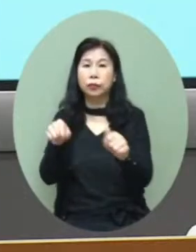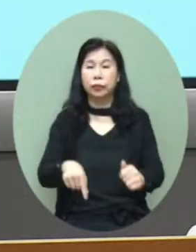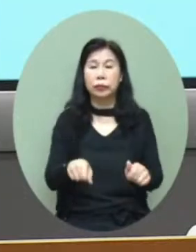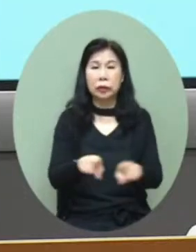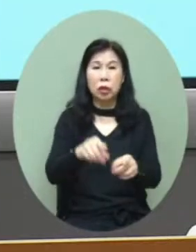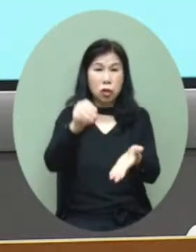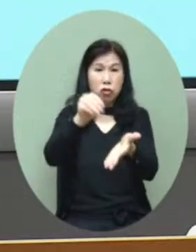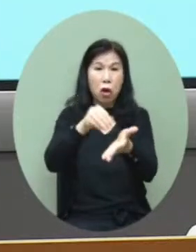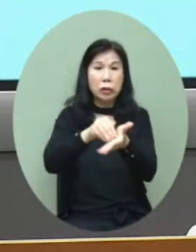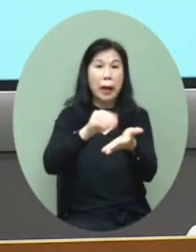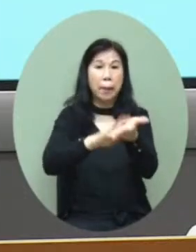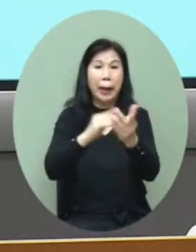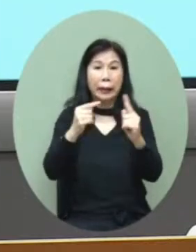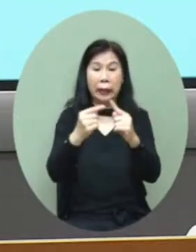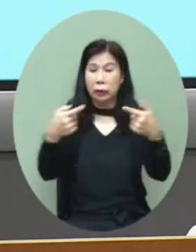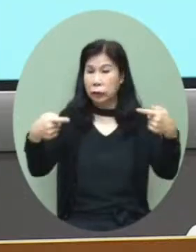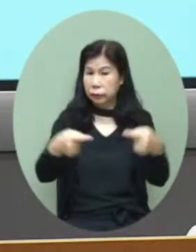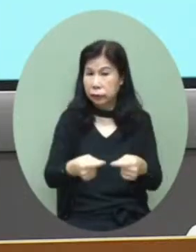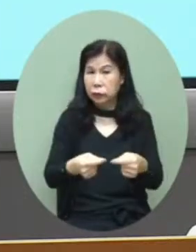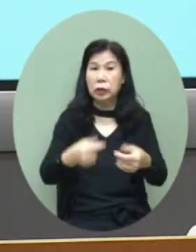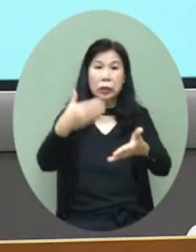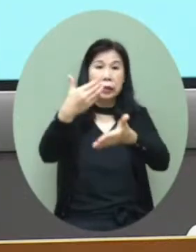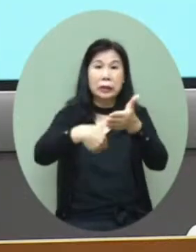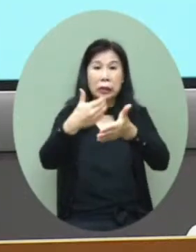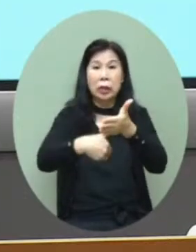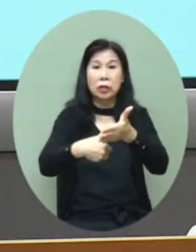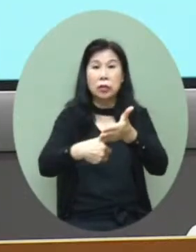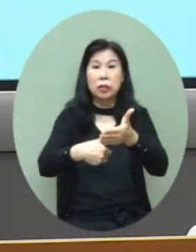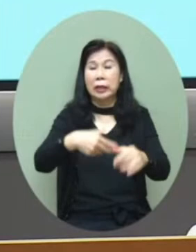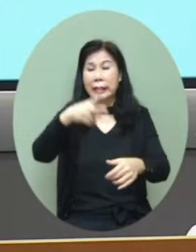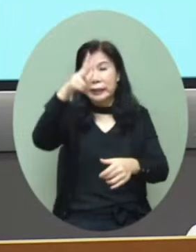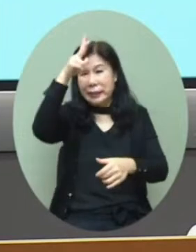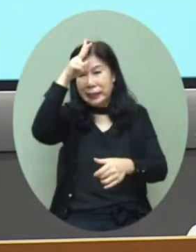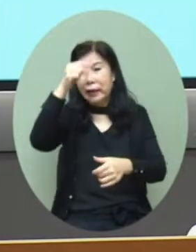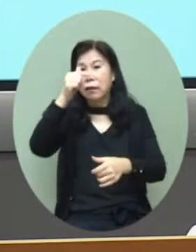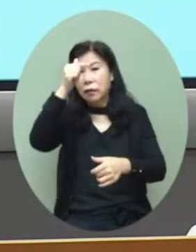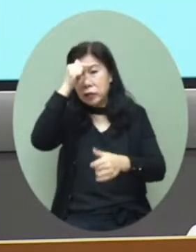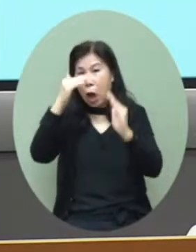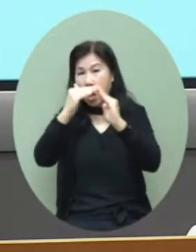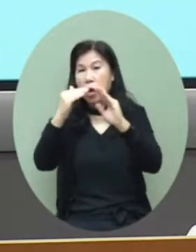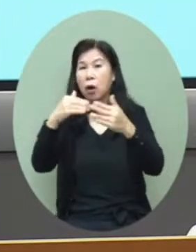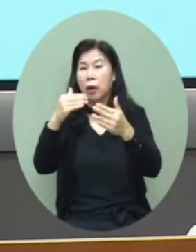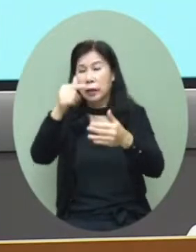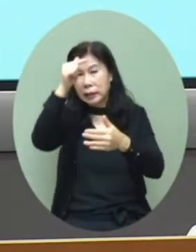burden on our hospital services. We will be using